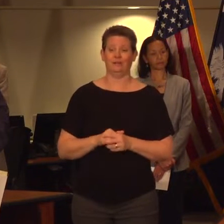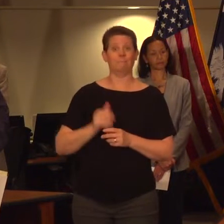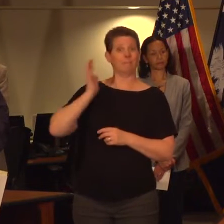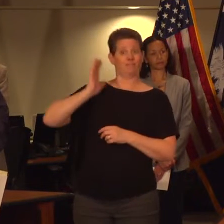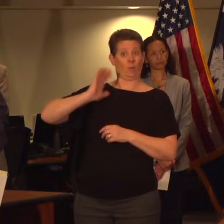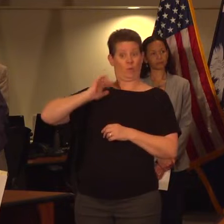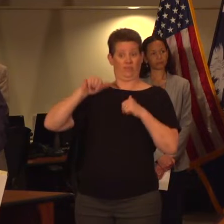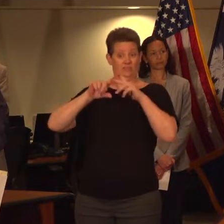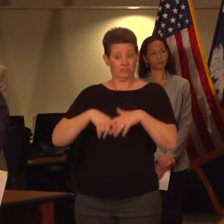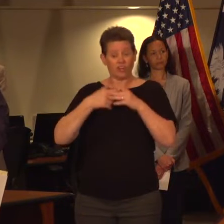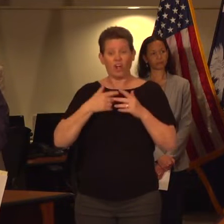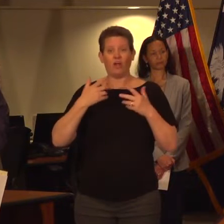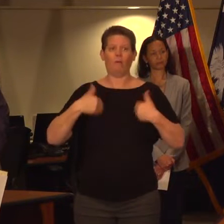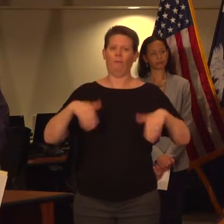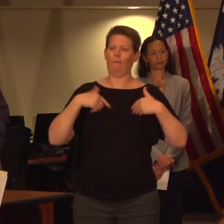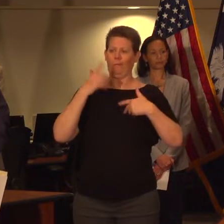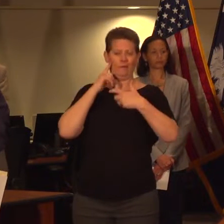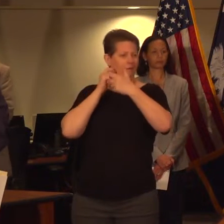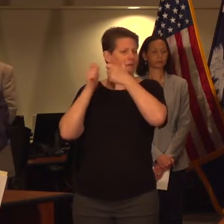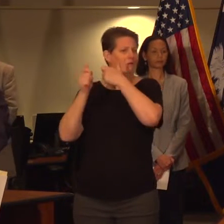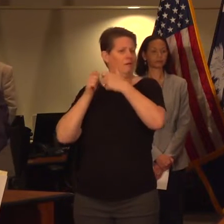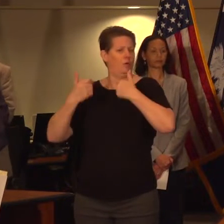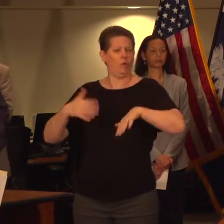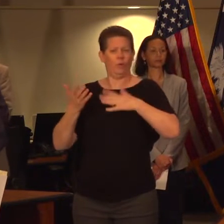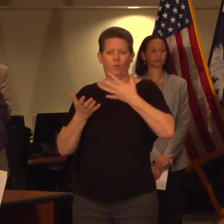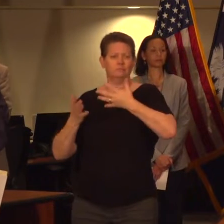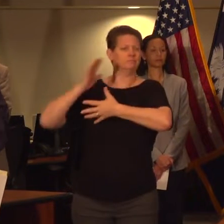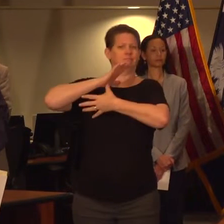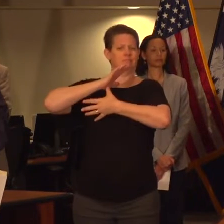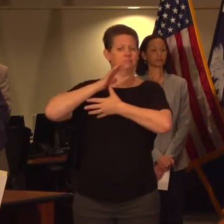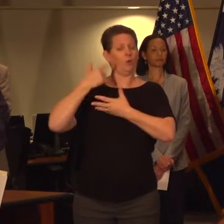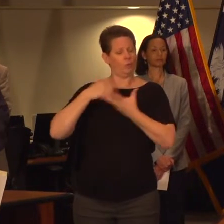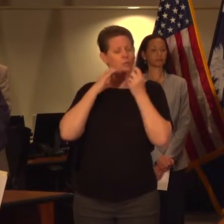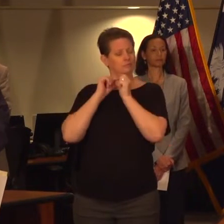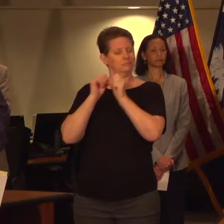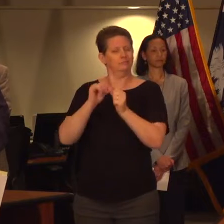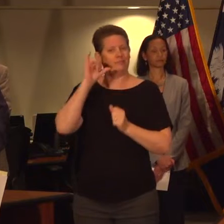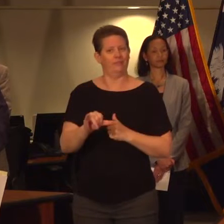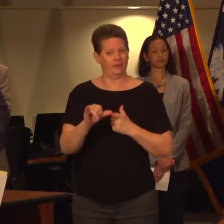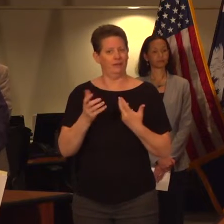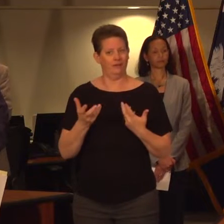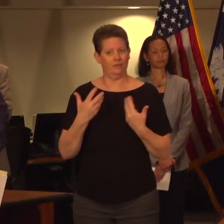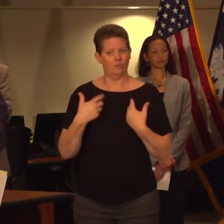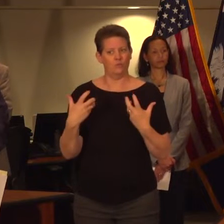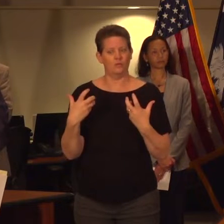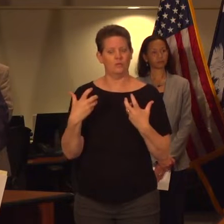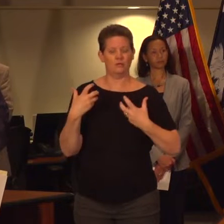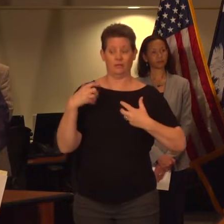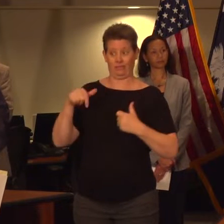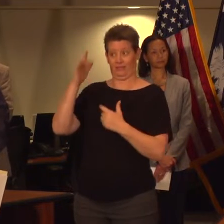the competition in many of our races with the competition. We want to be able to continue to do that when